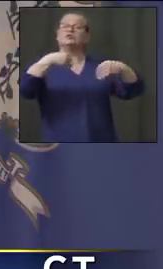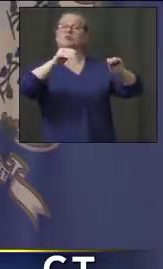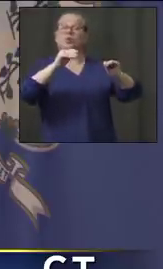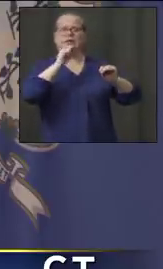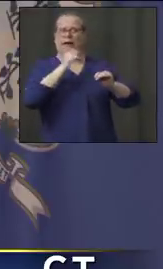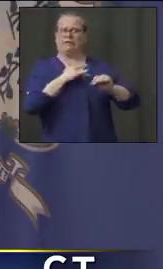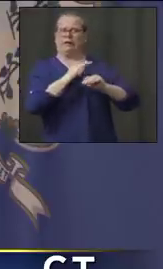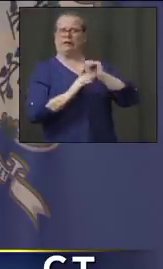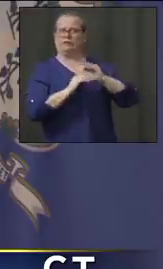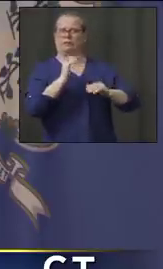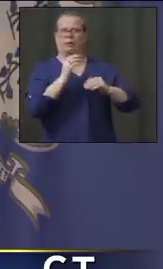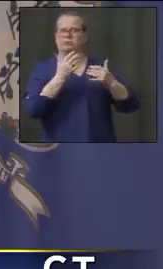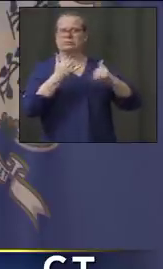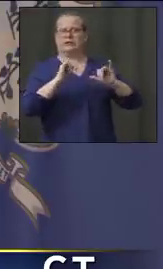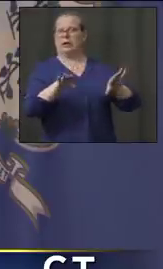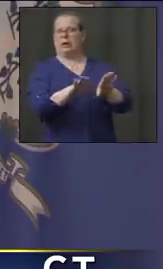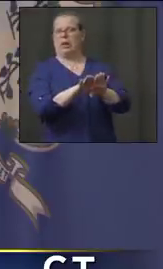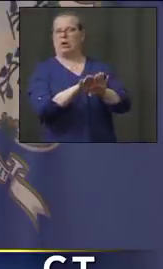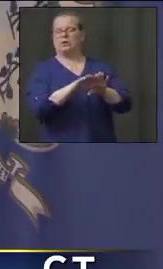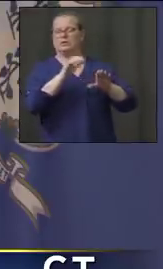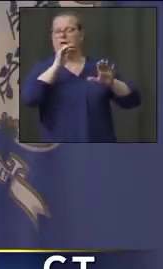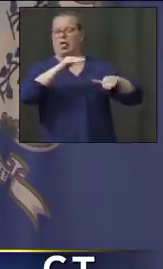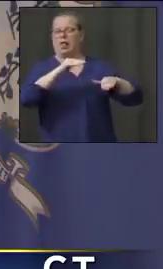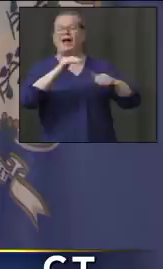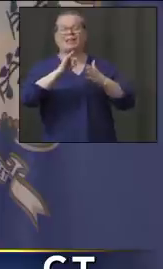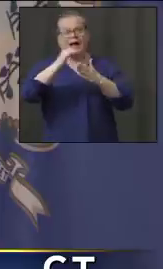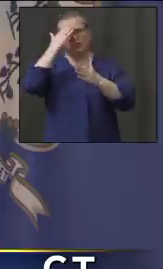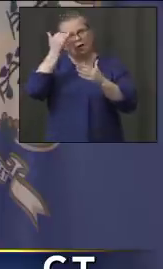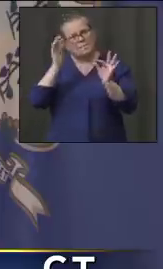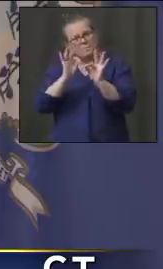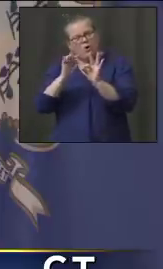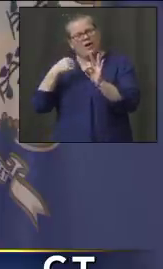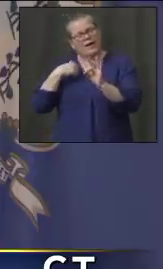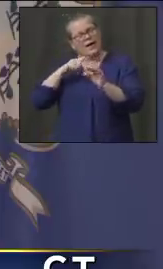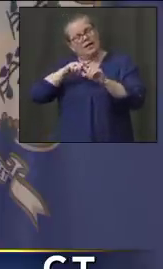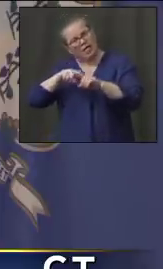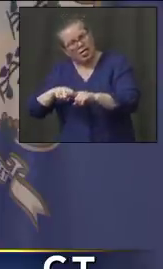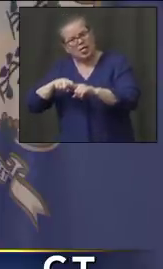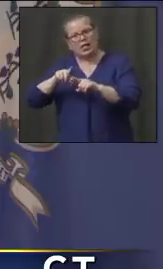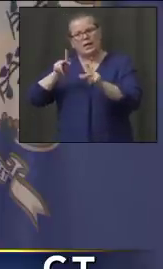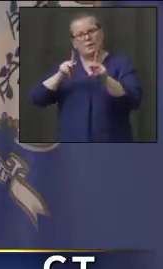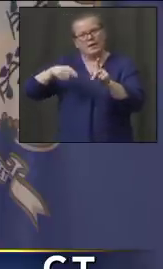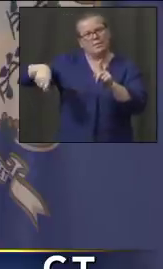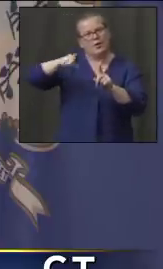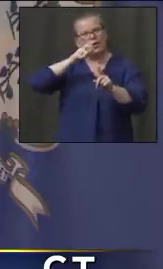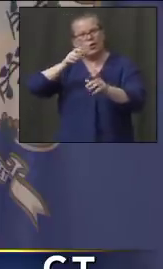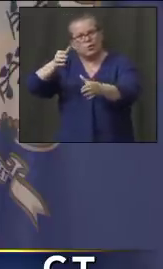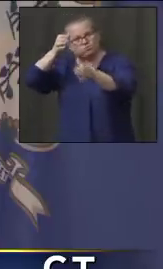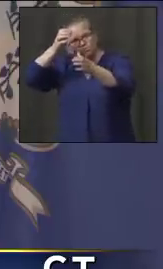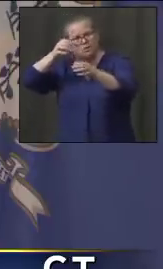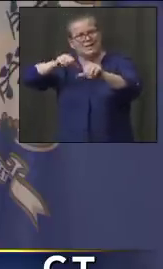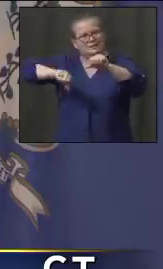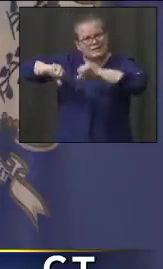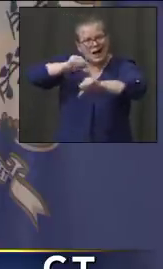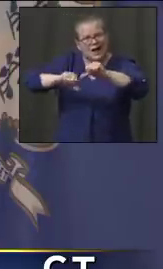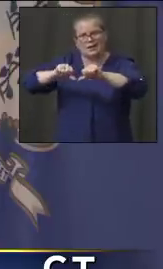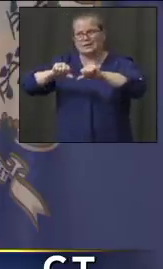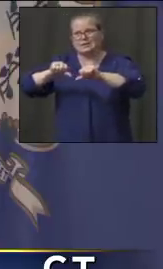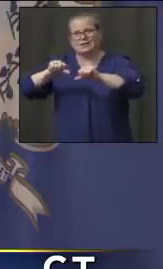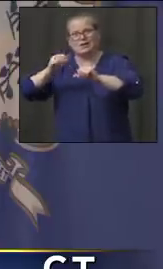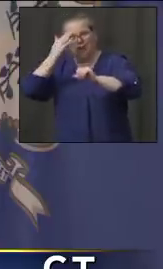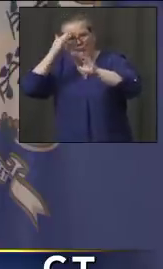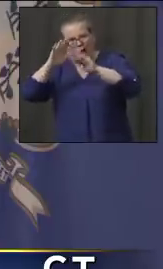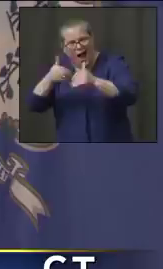yet. That's why I really rely upon the scientific team to give us confidence when people know they can get back and do it